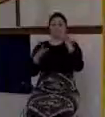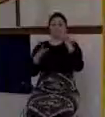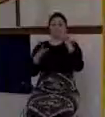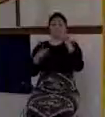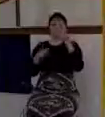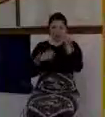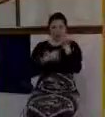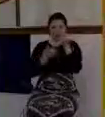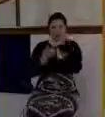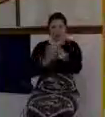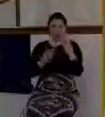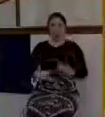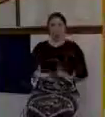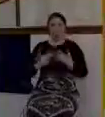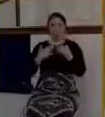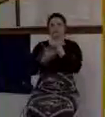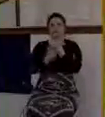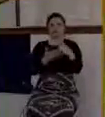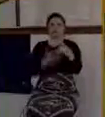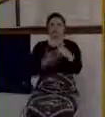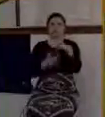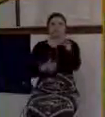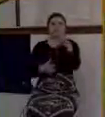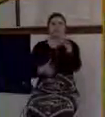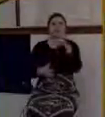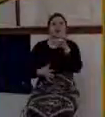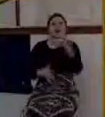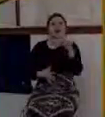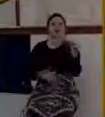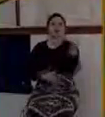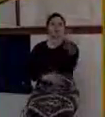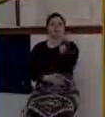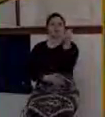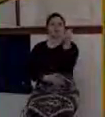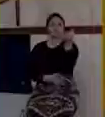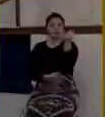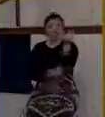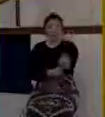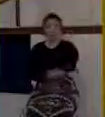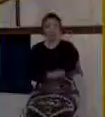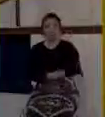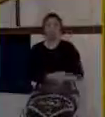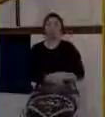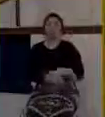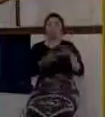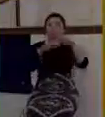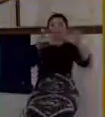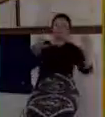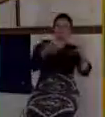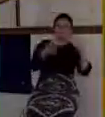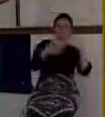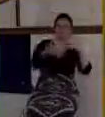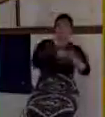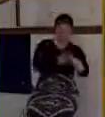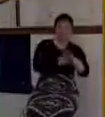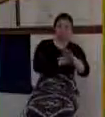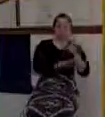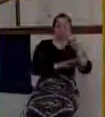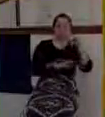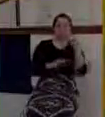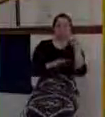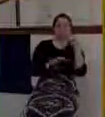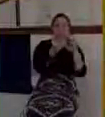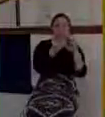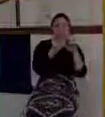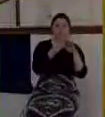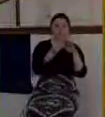on Tuesday. On Sunday, he rode into Jerusalem to proclaim himself the Messiah. On Monday, he cleansed the temple. On Tuesday,